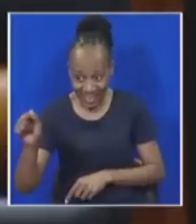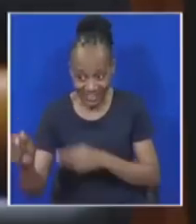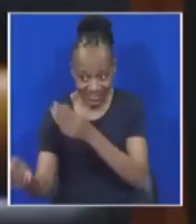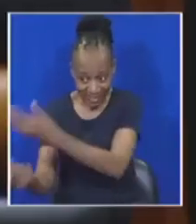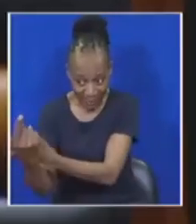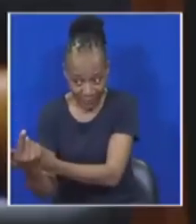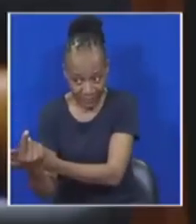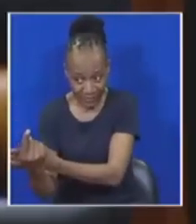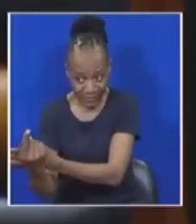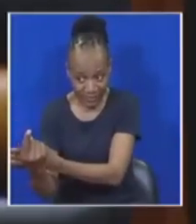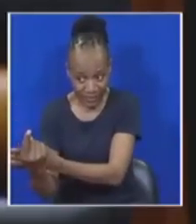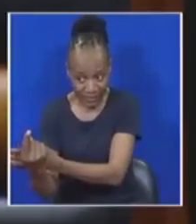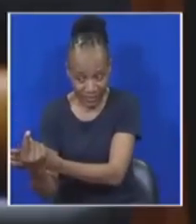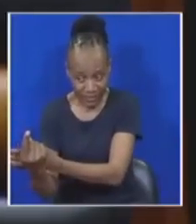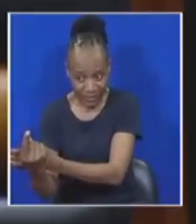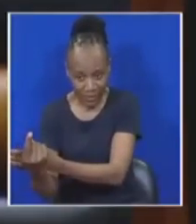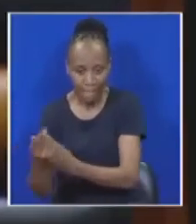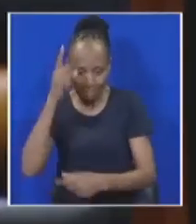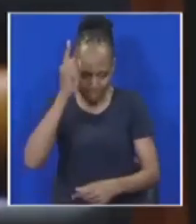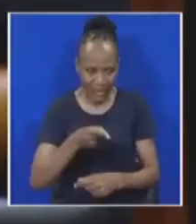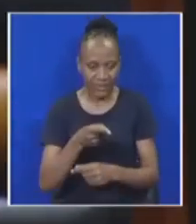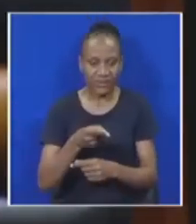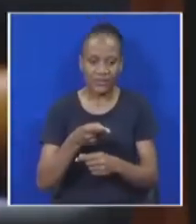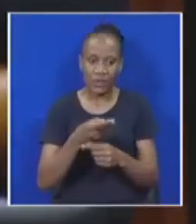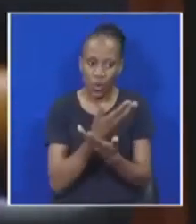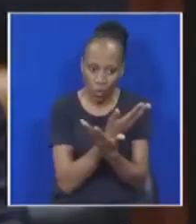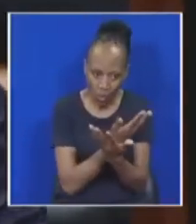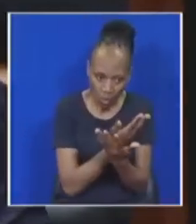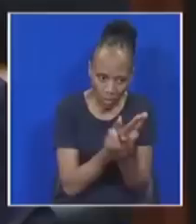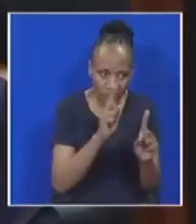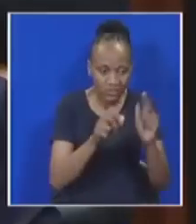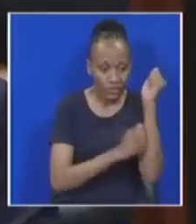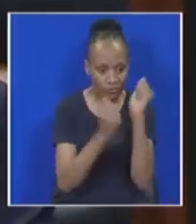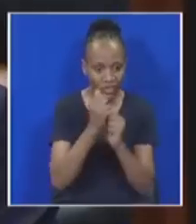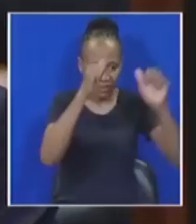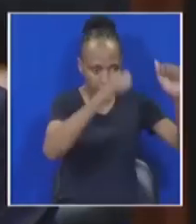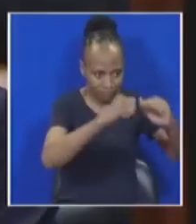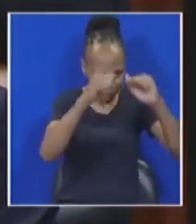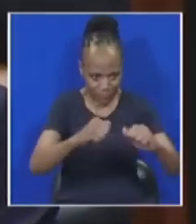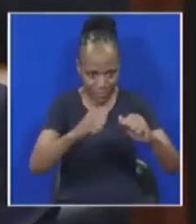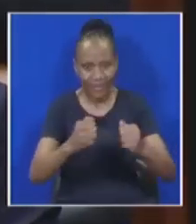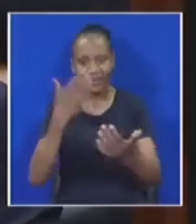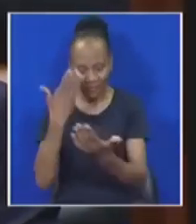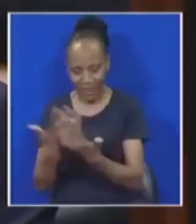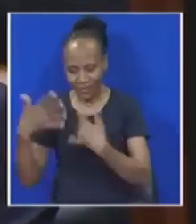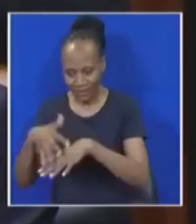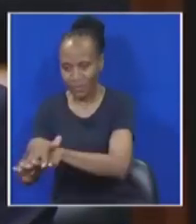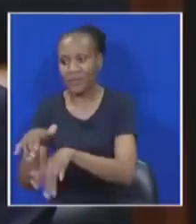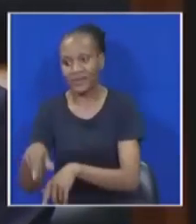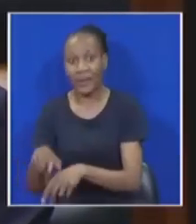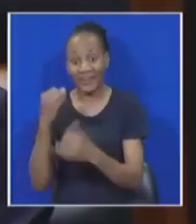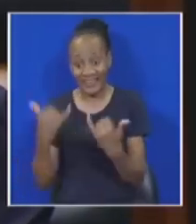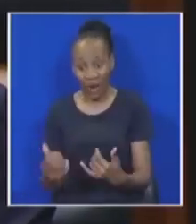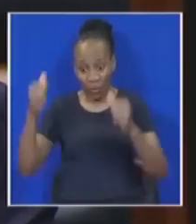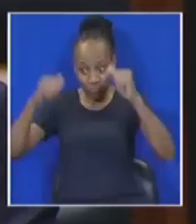place, it must be agreed to in the appropriate structures of Parliament, and it has not been agreed